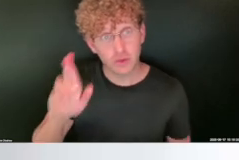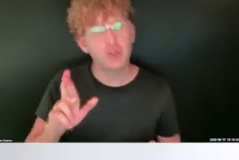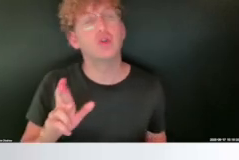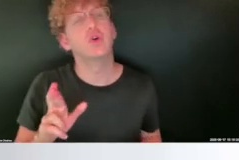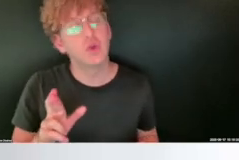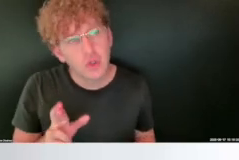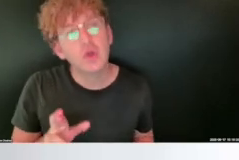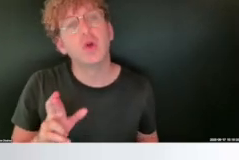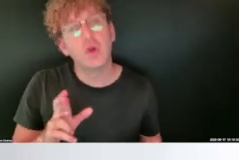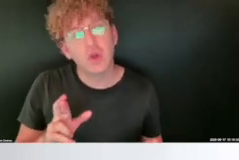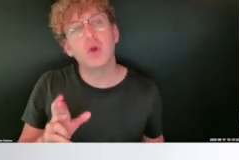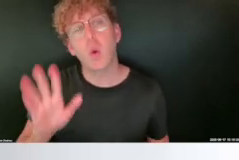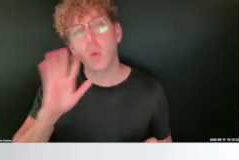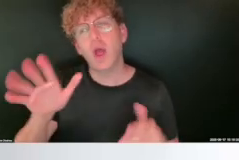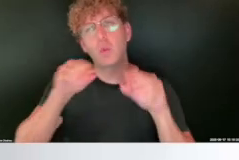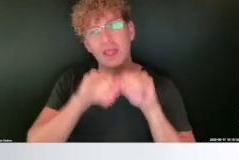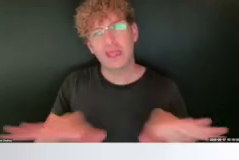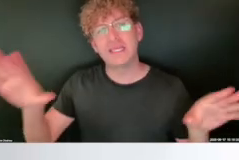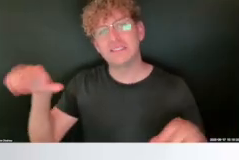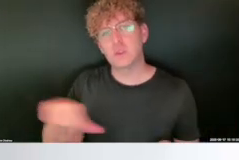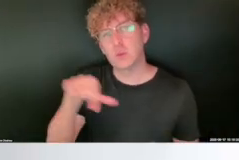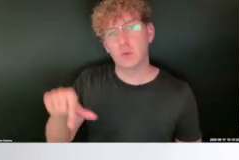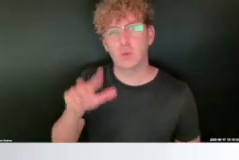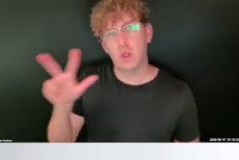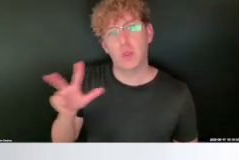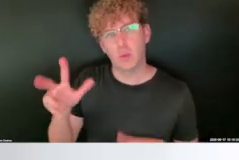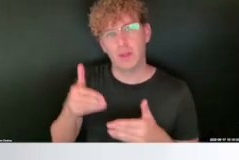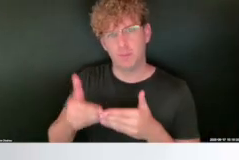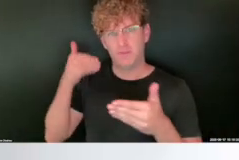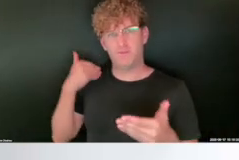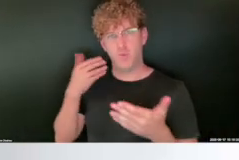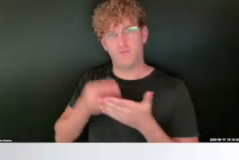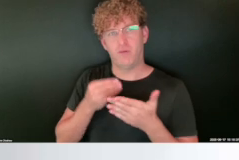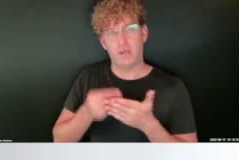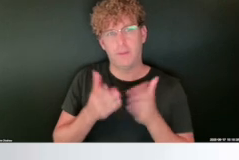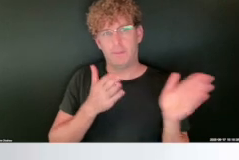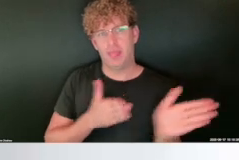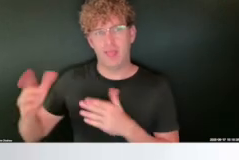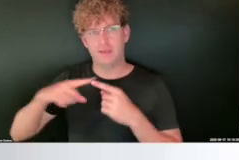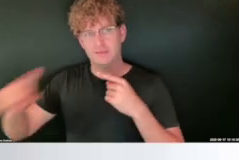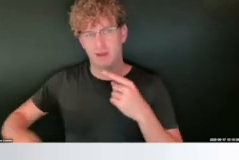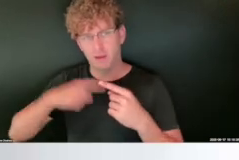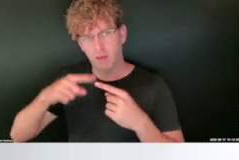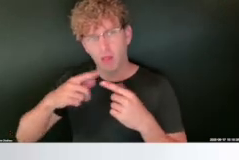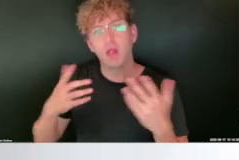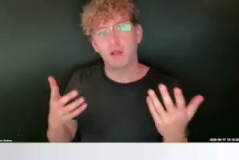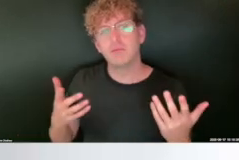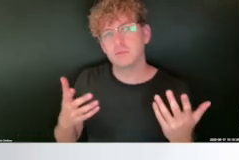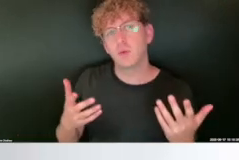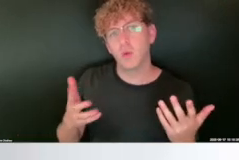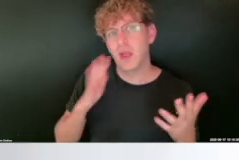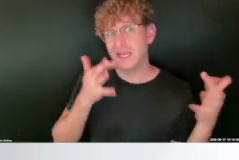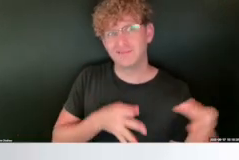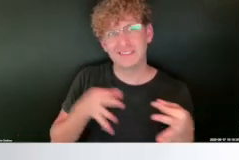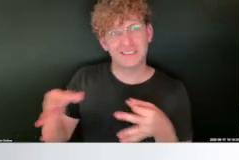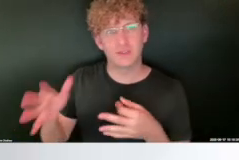released in Q3, so that's prior to this funding plan cycle. And then the decisions about any future allocations will be made in the next couple months, and